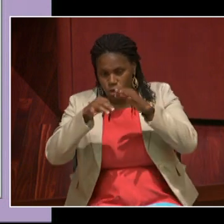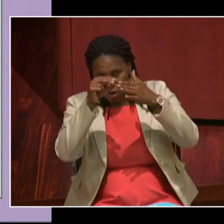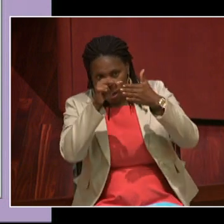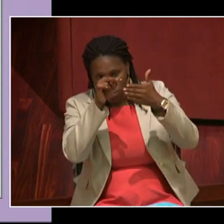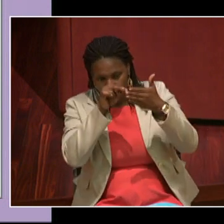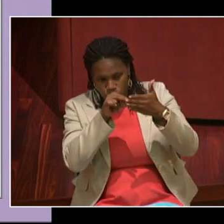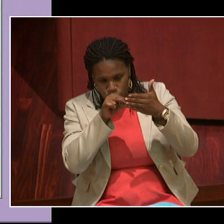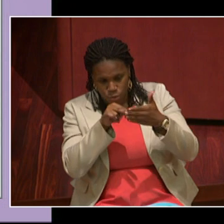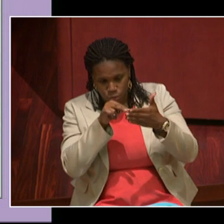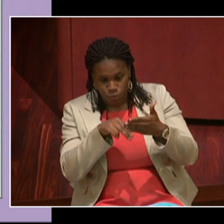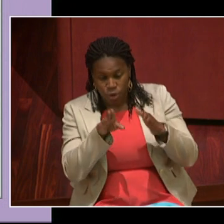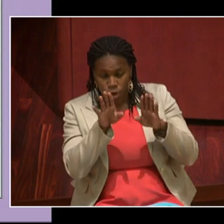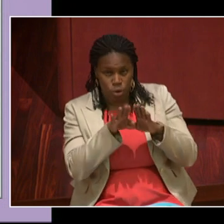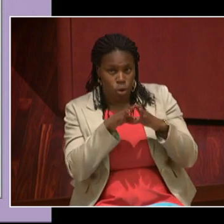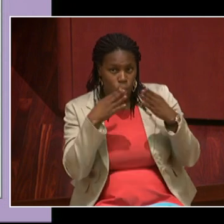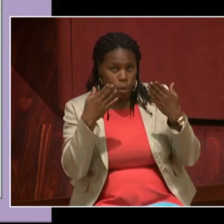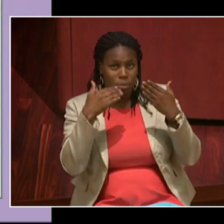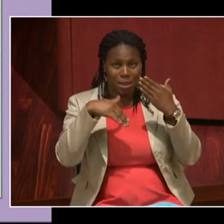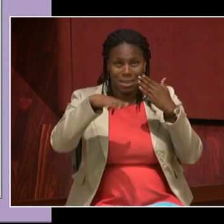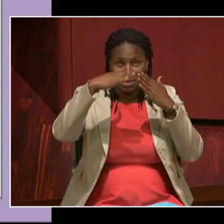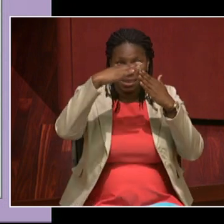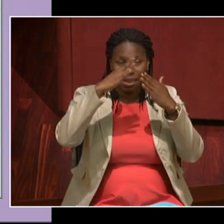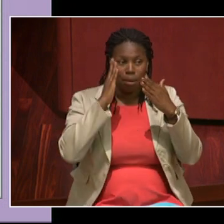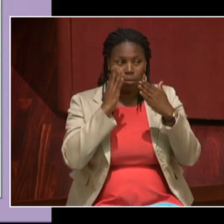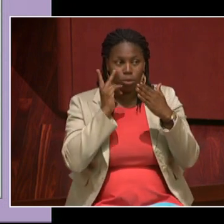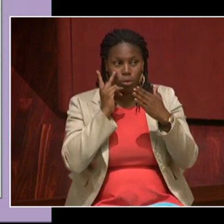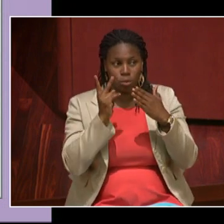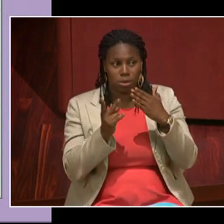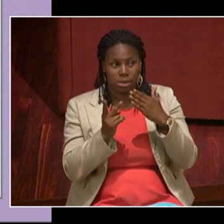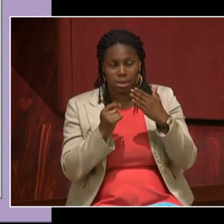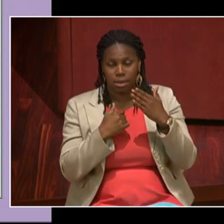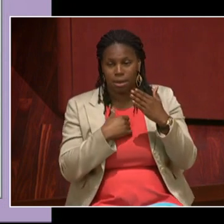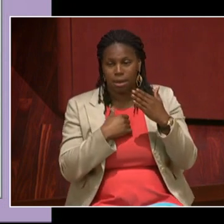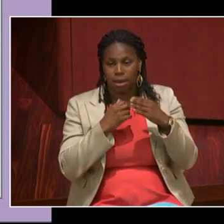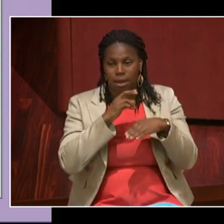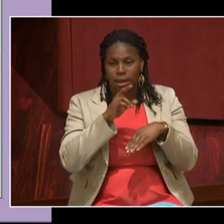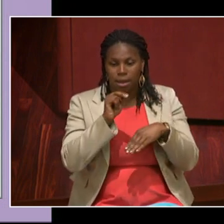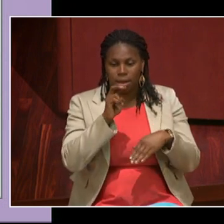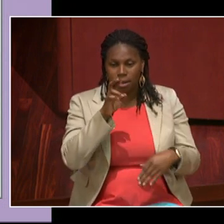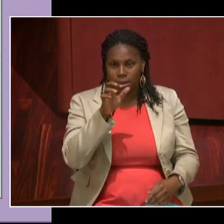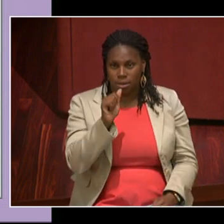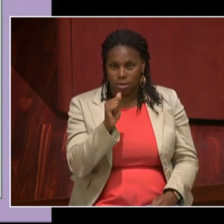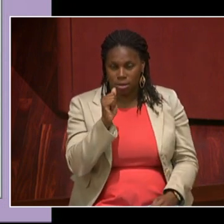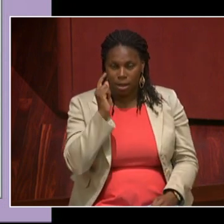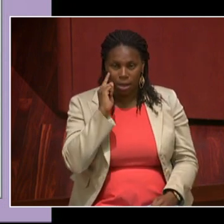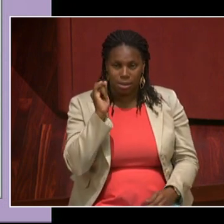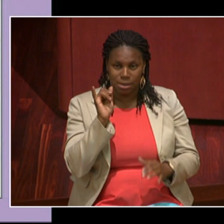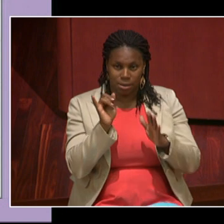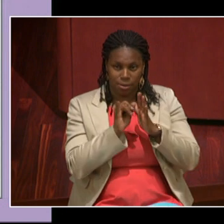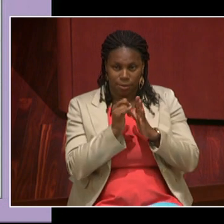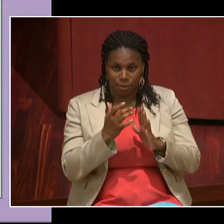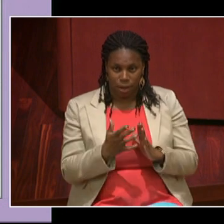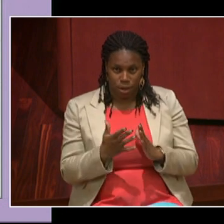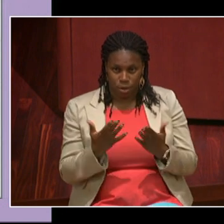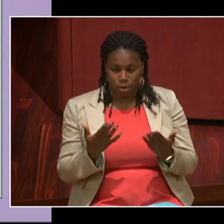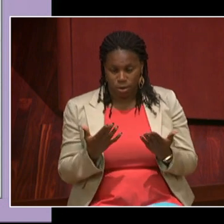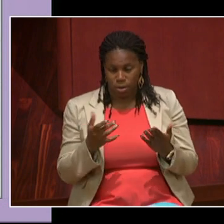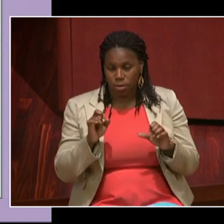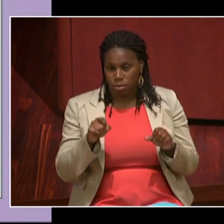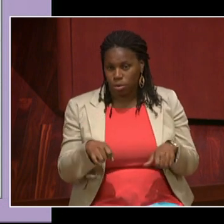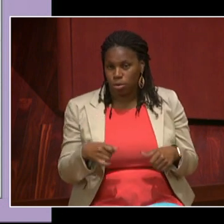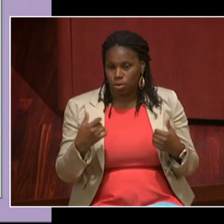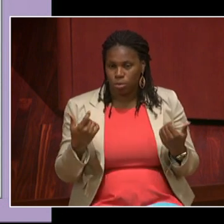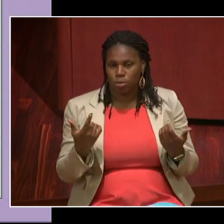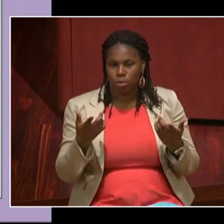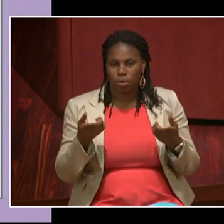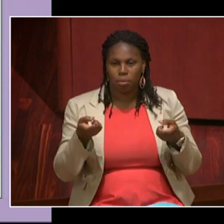And when you open a description, at the top, you're going to see that National Archives identifier and that local identifier, which again are what you would need to